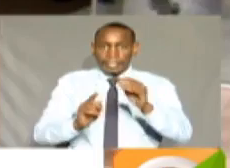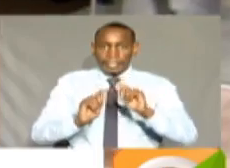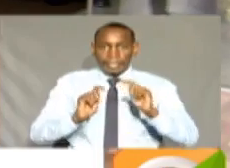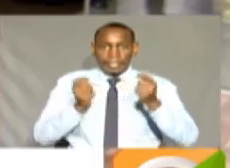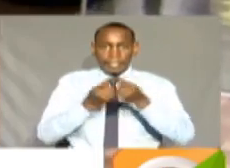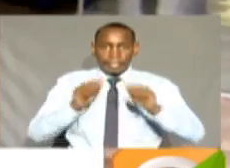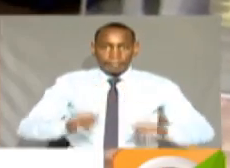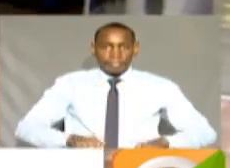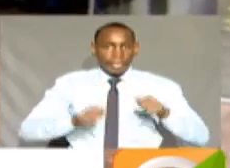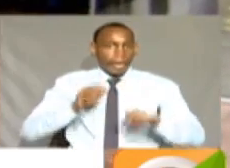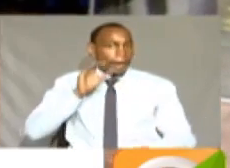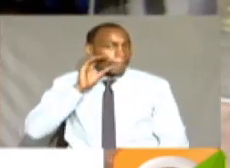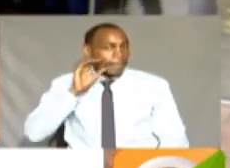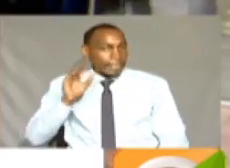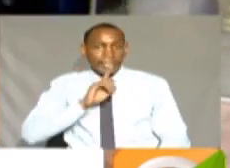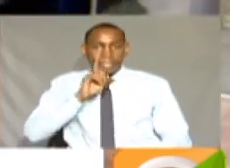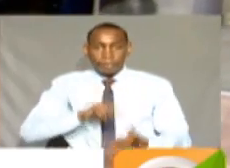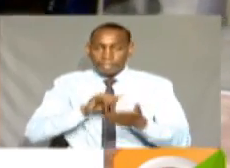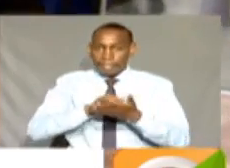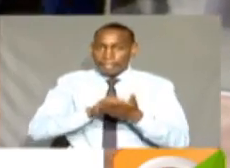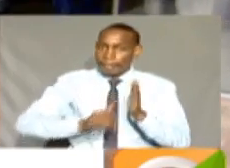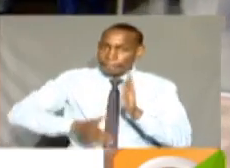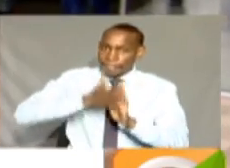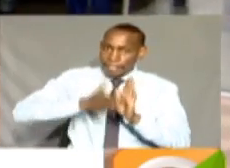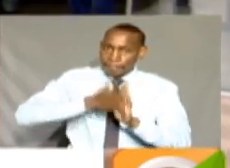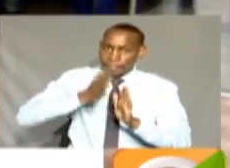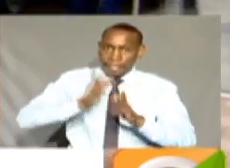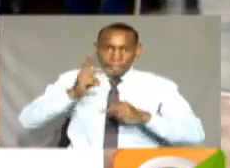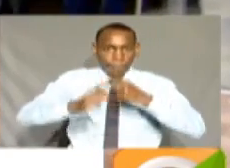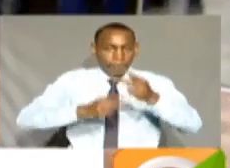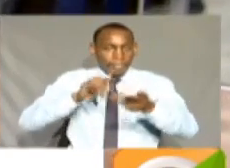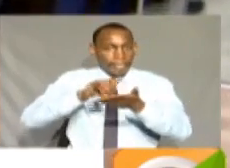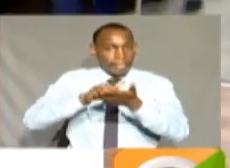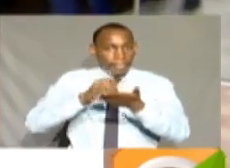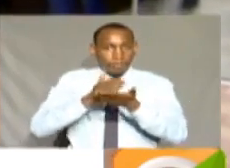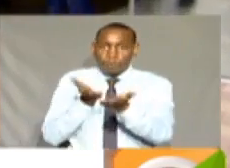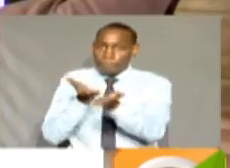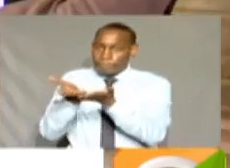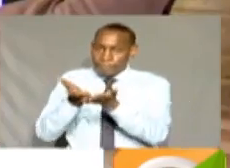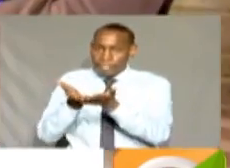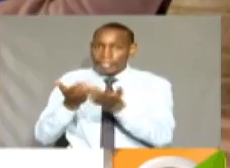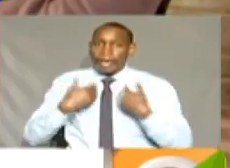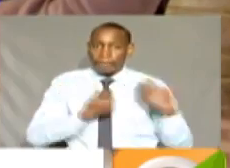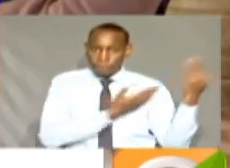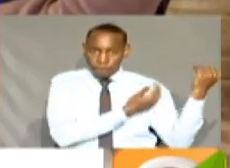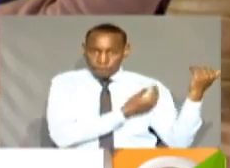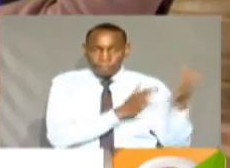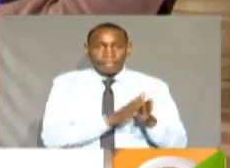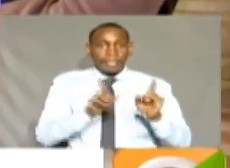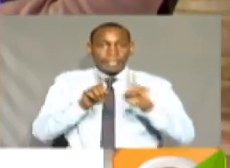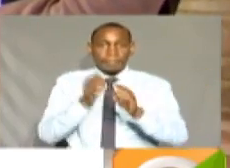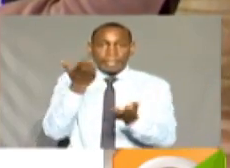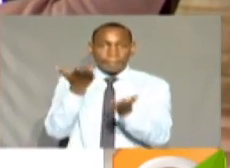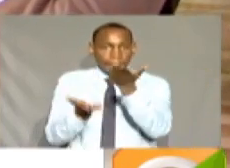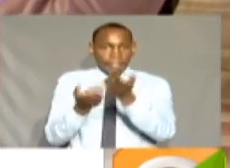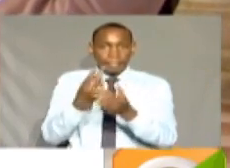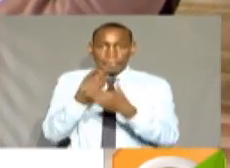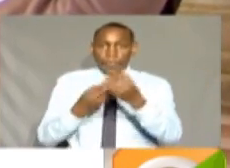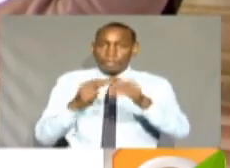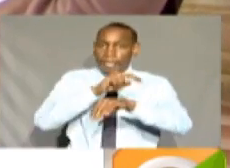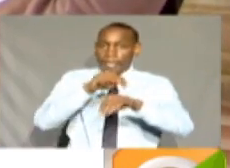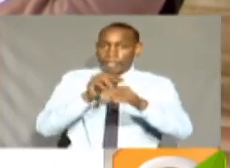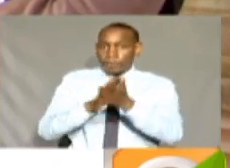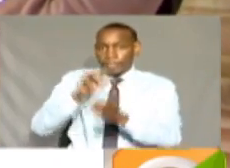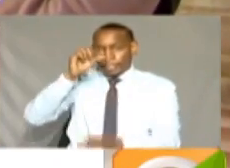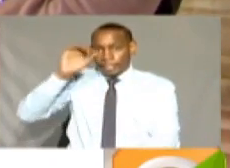Chair Fred Matiang'i says they will be fast-tracking the process to ensure businesses get a lifeline. It is estimated that both the